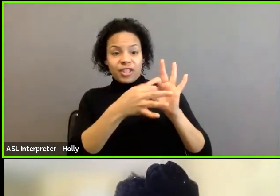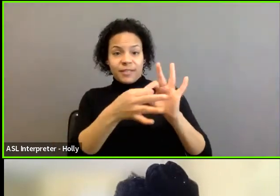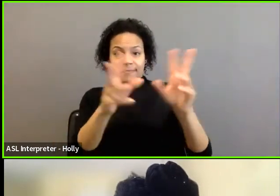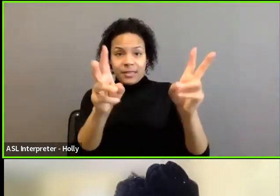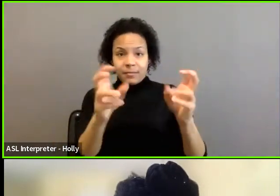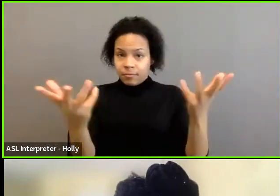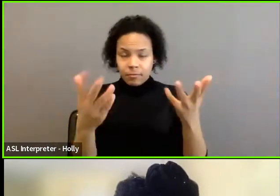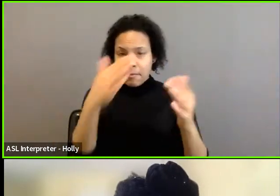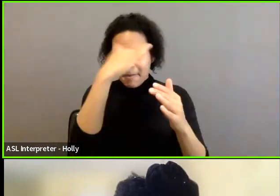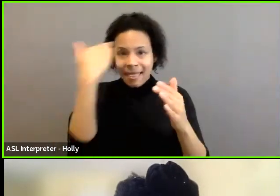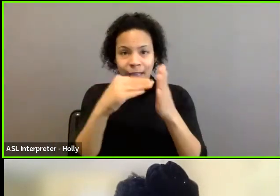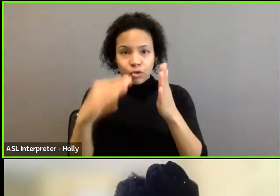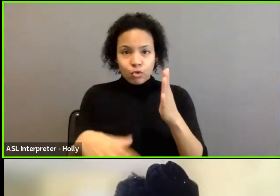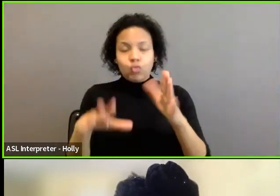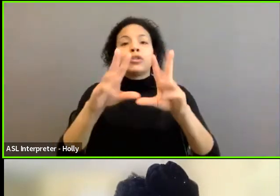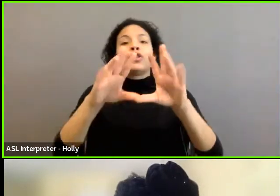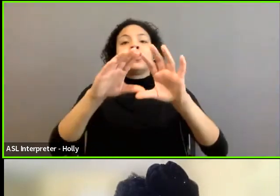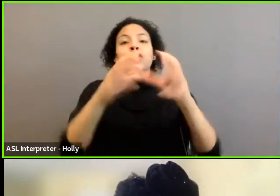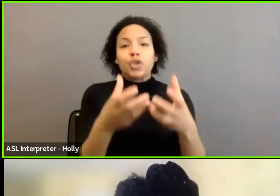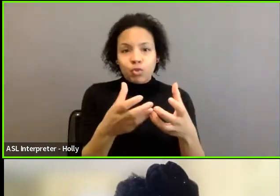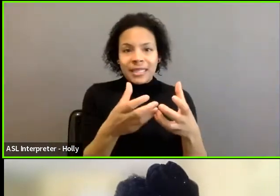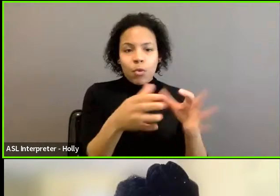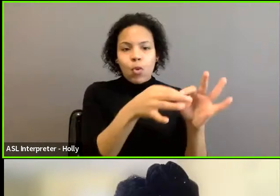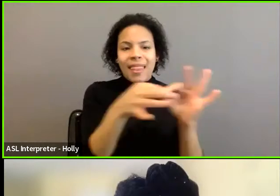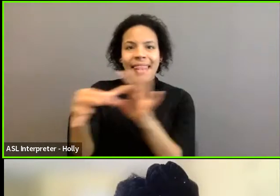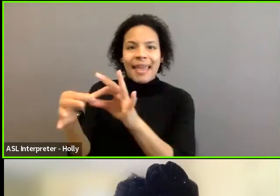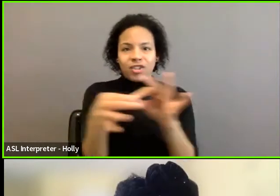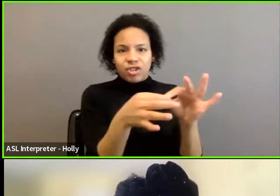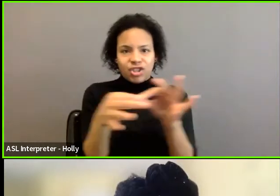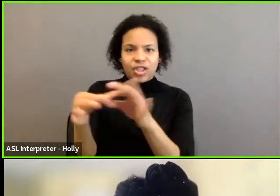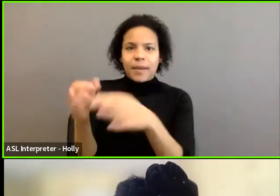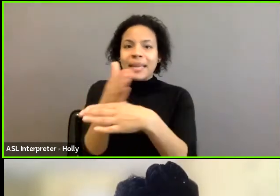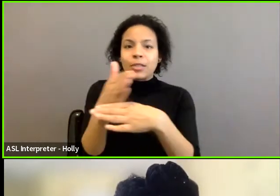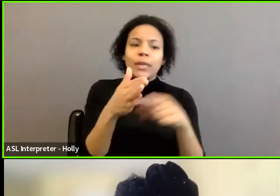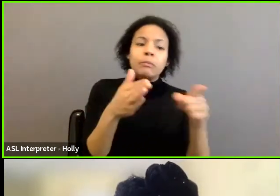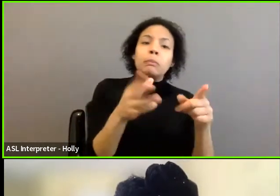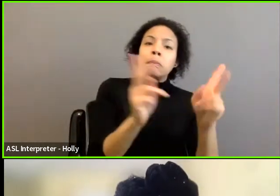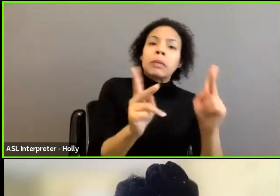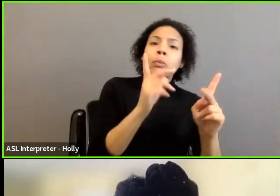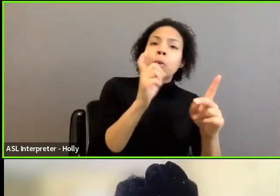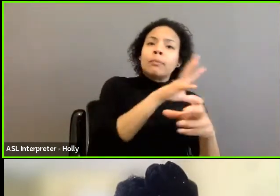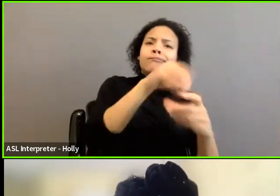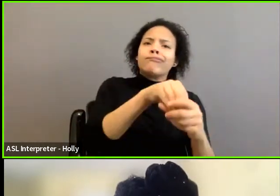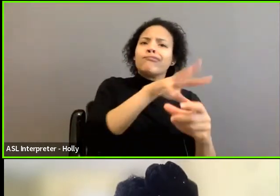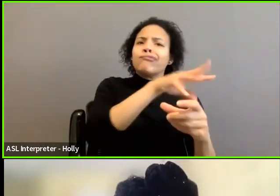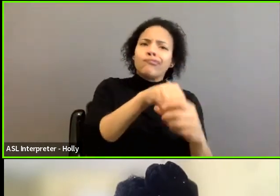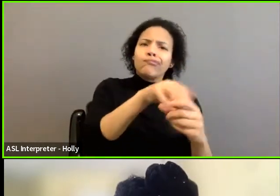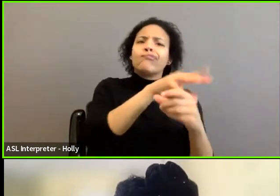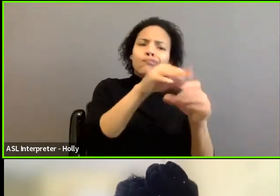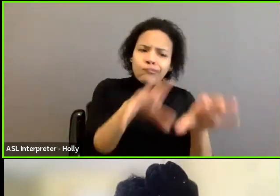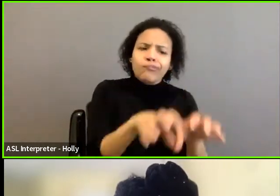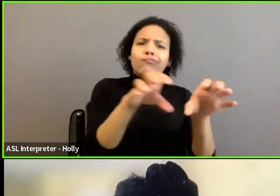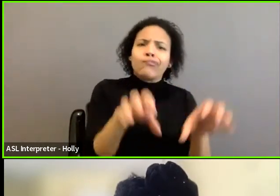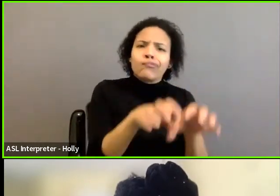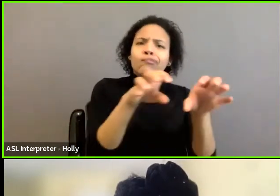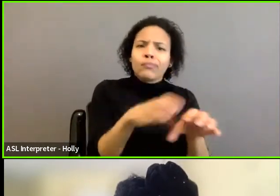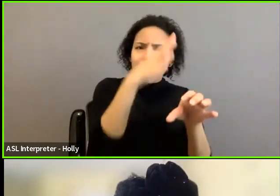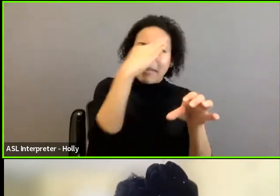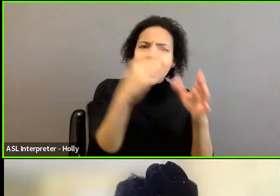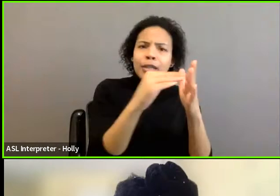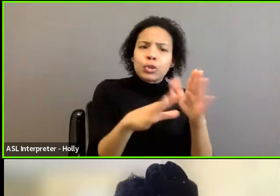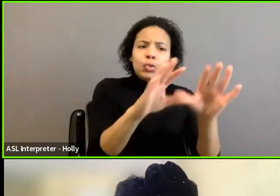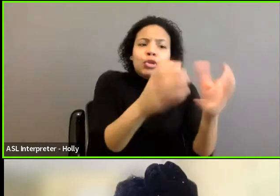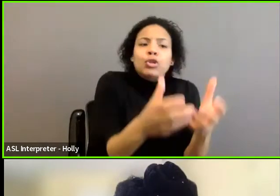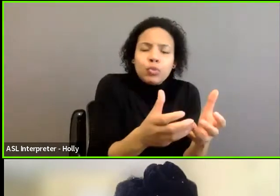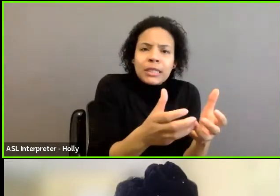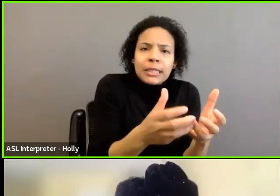Union relationship between the students who participated in the Black Student Union and the achievement